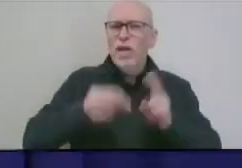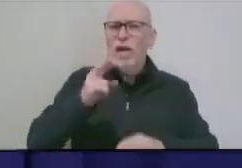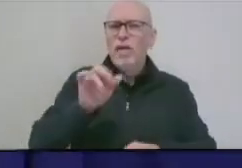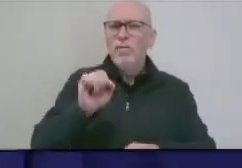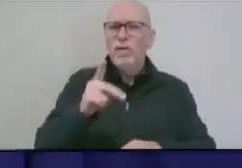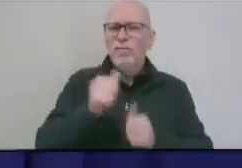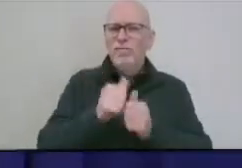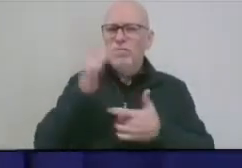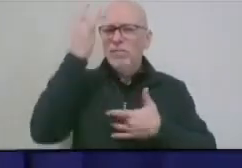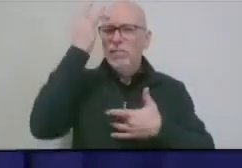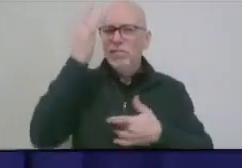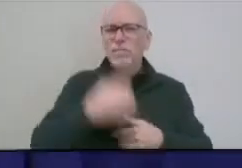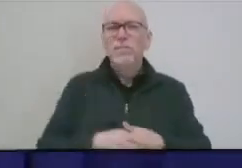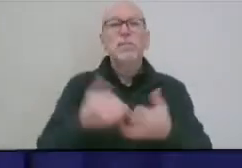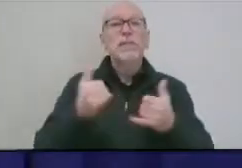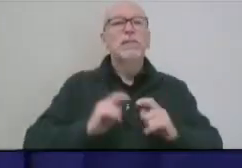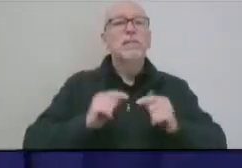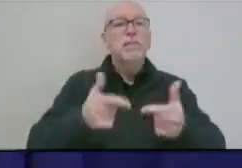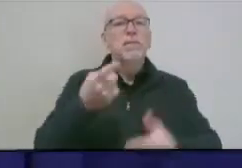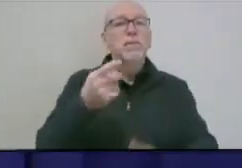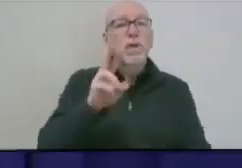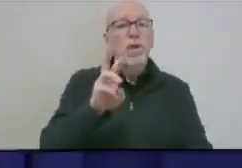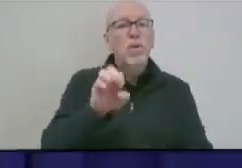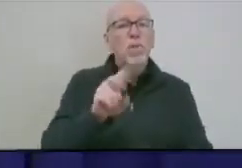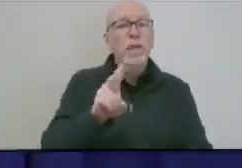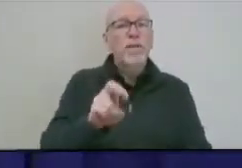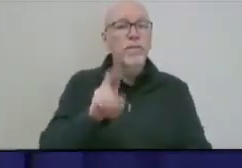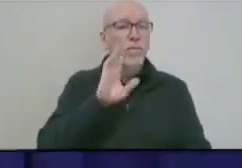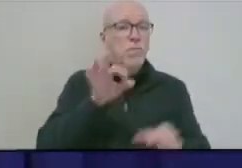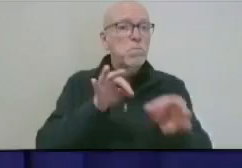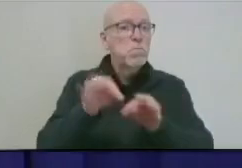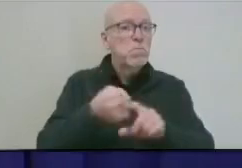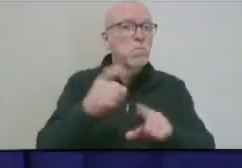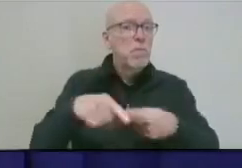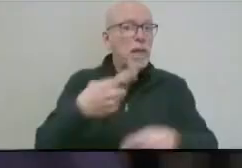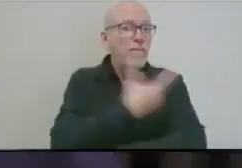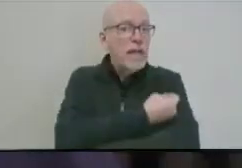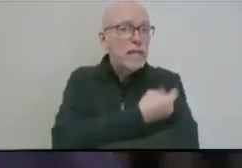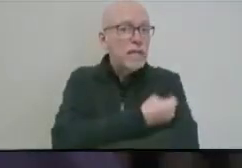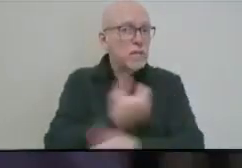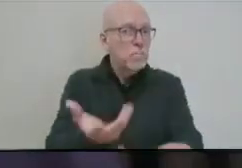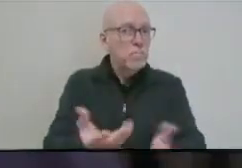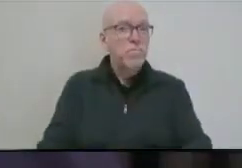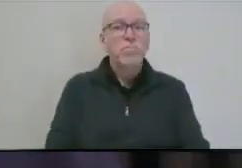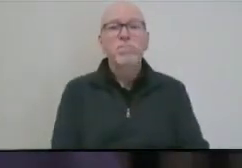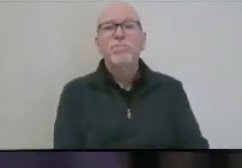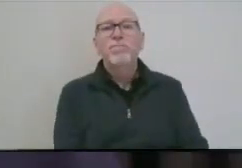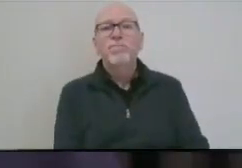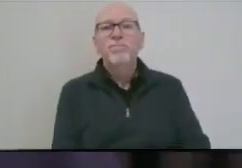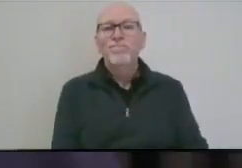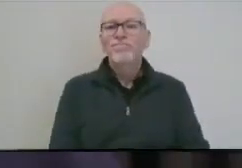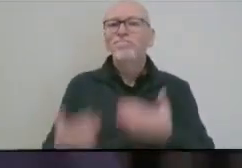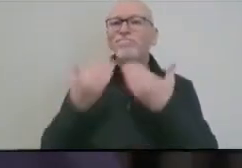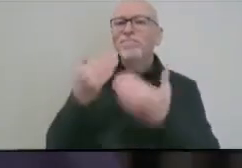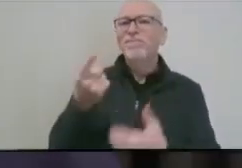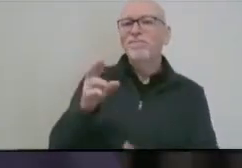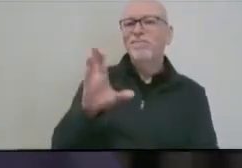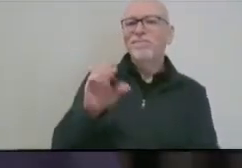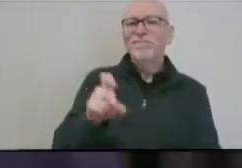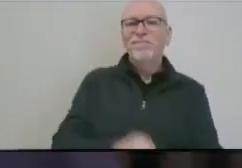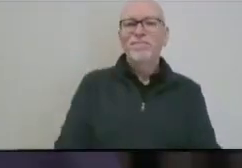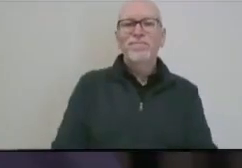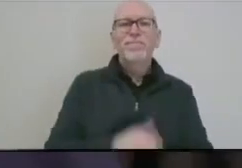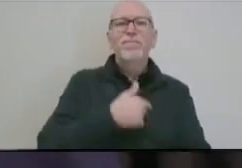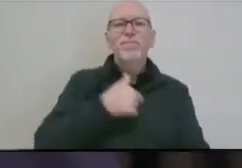disease. And now Dr. Weaver will provide the latest updates for our vaccine distribution. Thank you, Dr. Box. We are